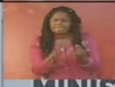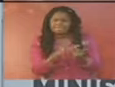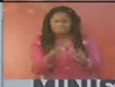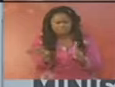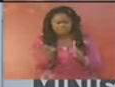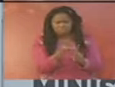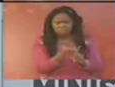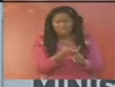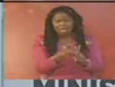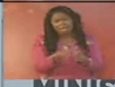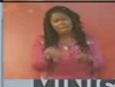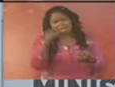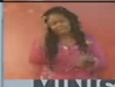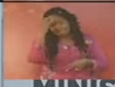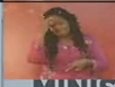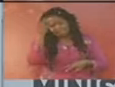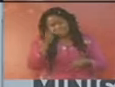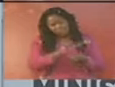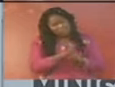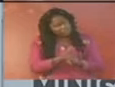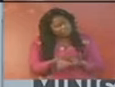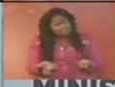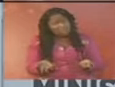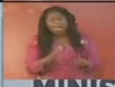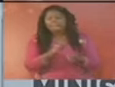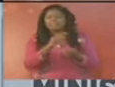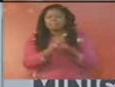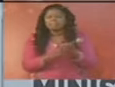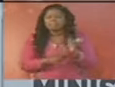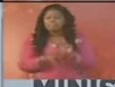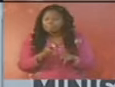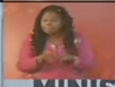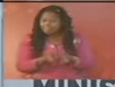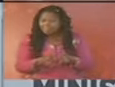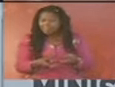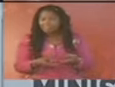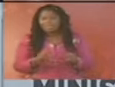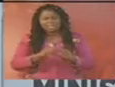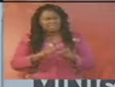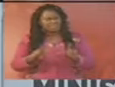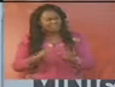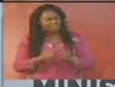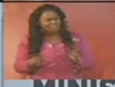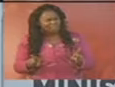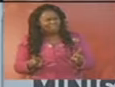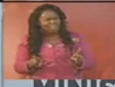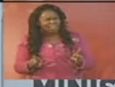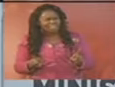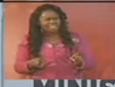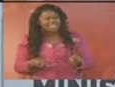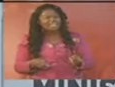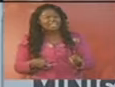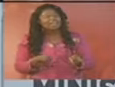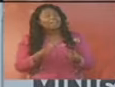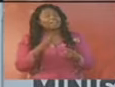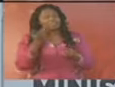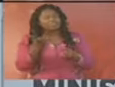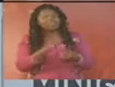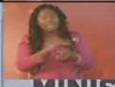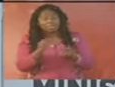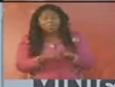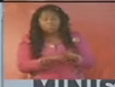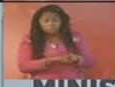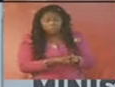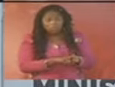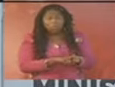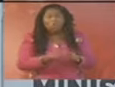that need to be catered into the equation before we can make that determination. But we will try to get to the largest number of the population as we can